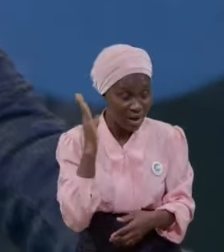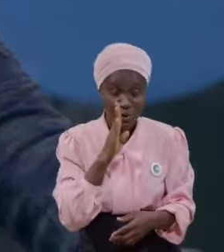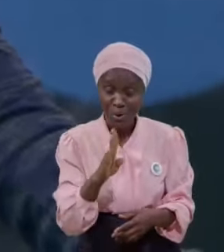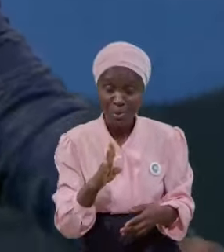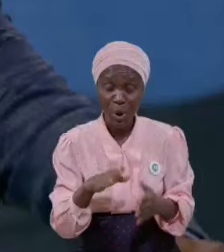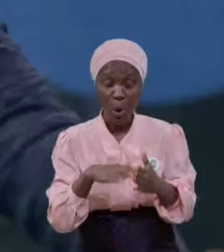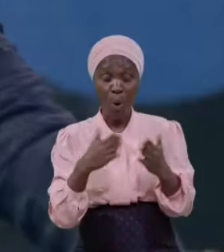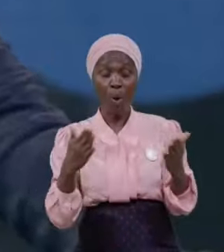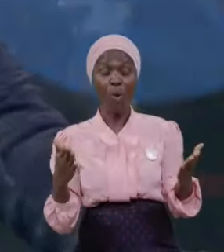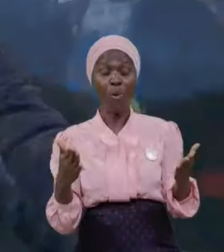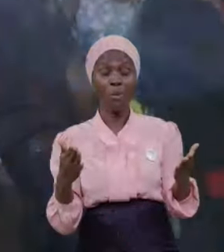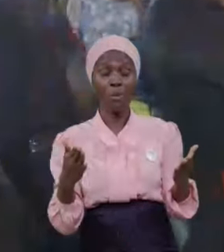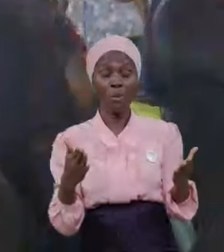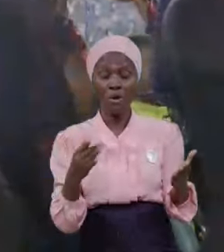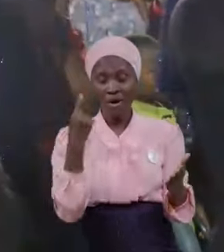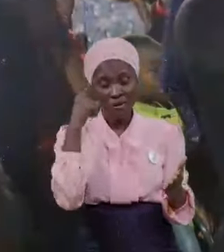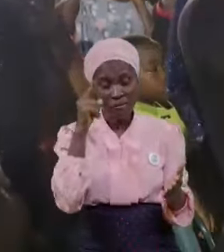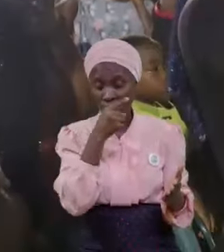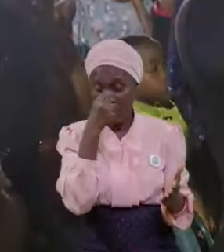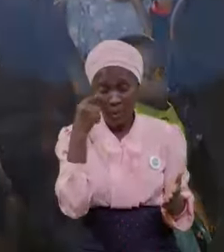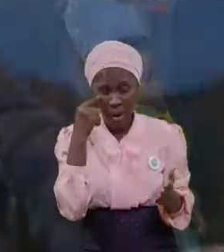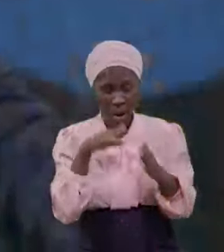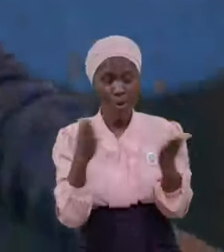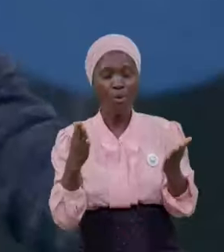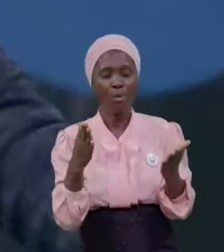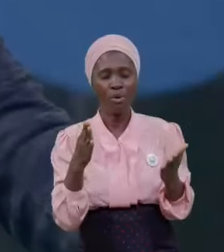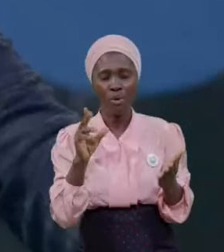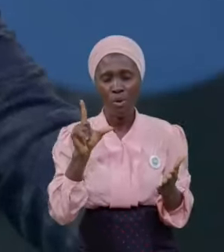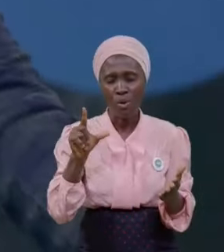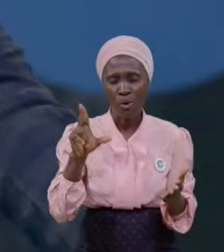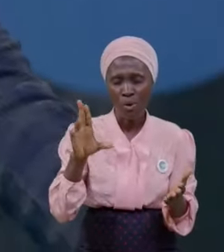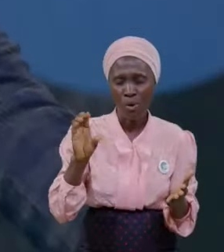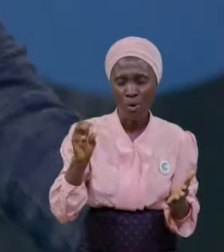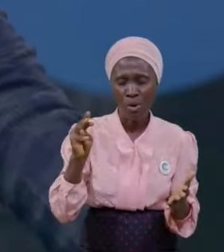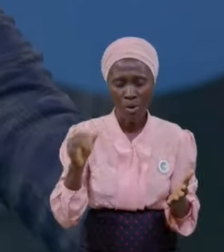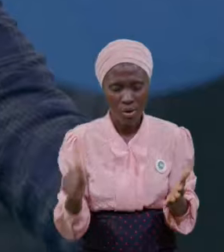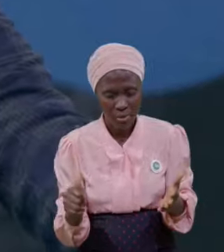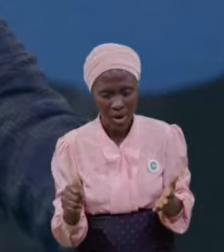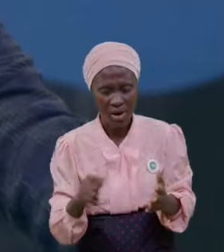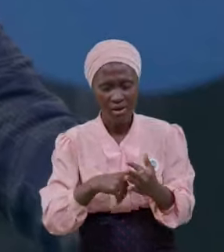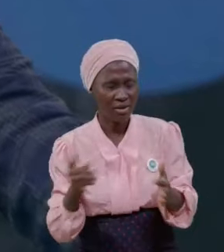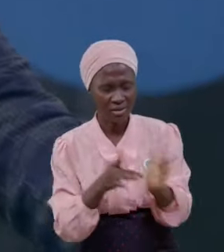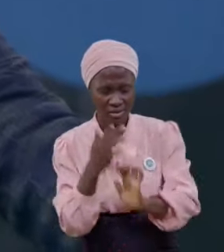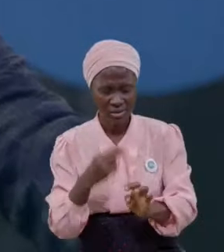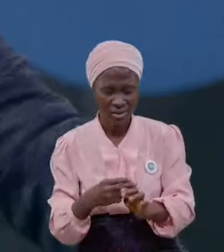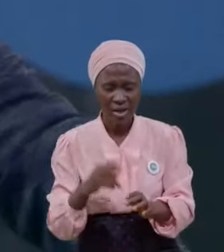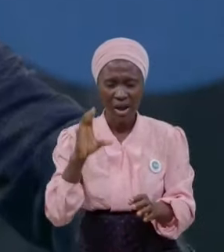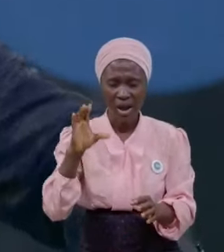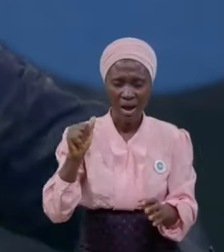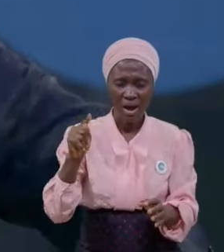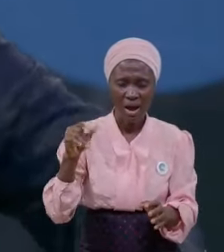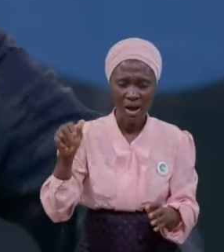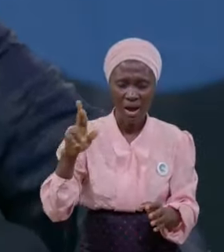Glaucoma, vanish away. Cataract, vanish away. Dimness of sight, come out